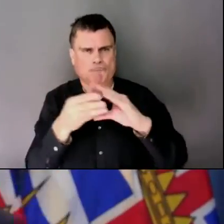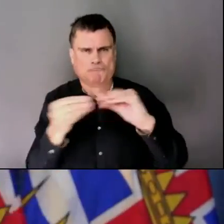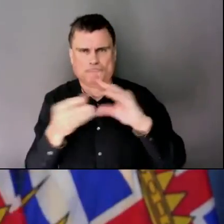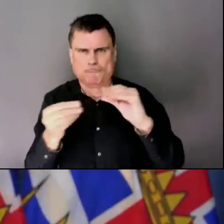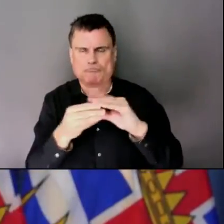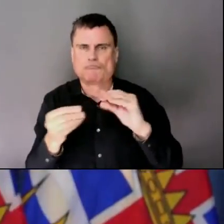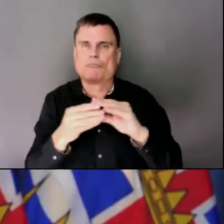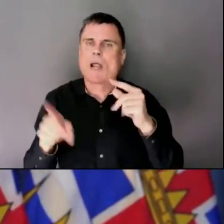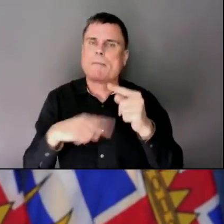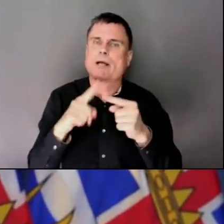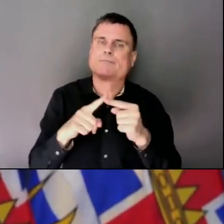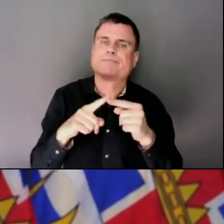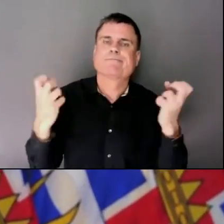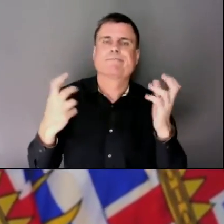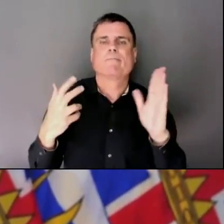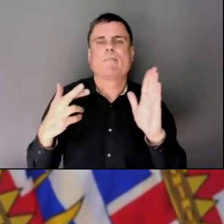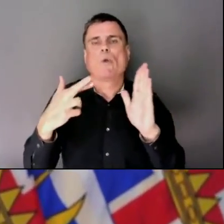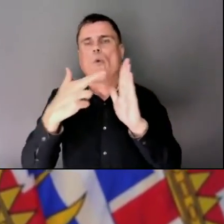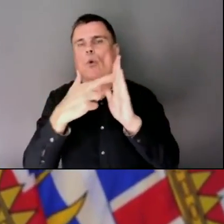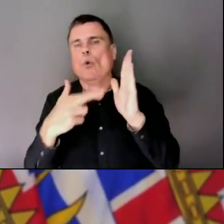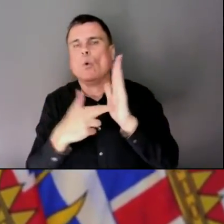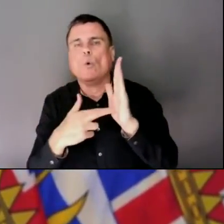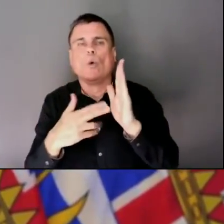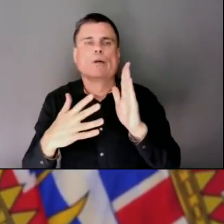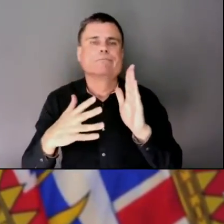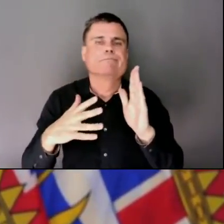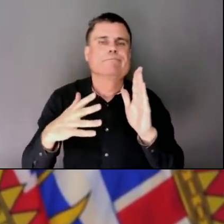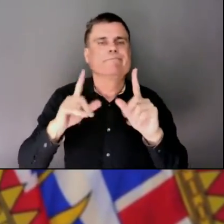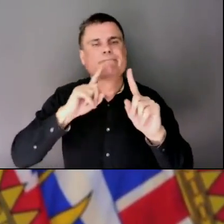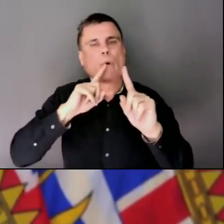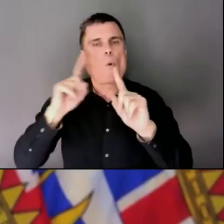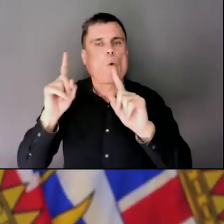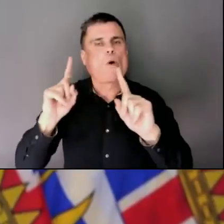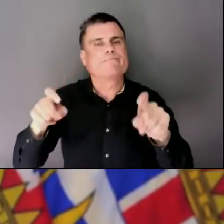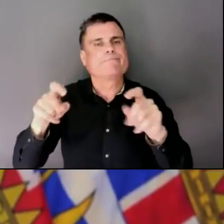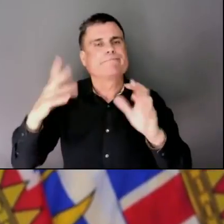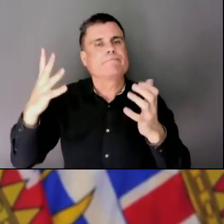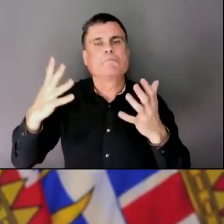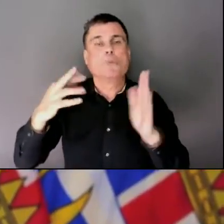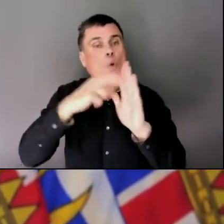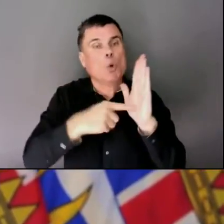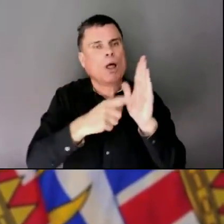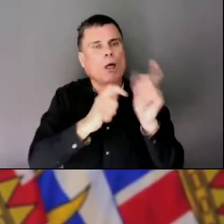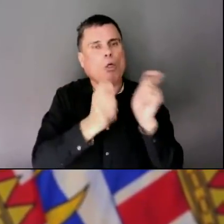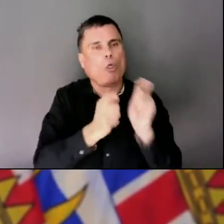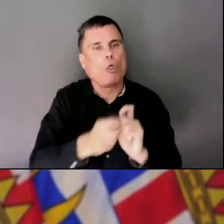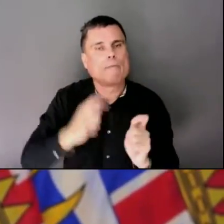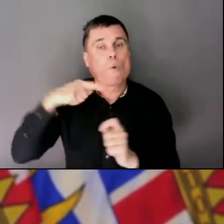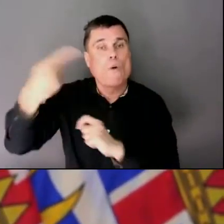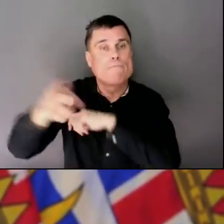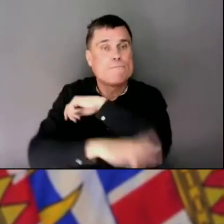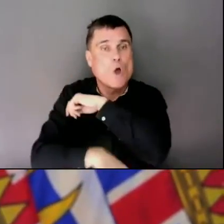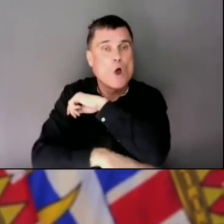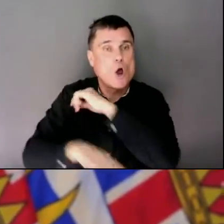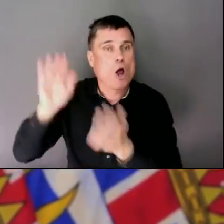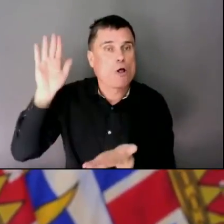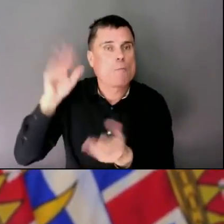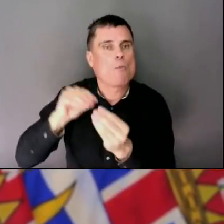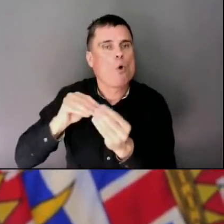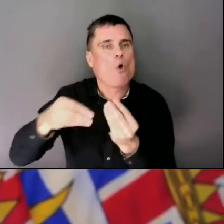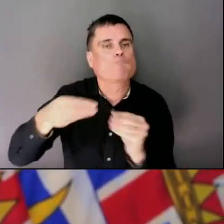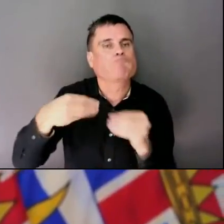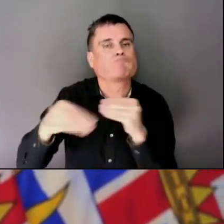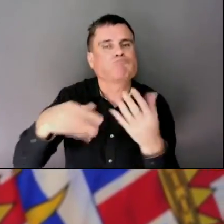lifting the restrictions is down the road in the fall. But what about the possibility of maybe from the island going over to somewhere like